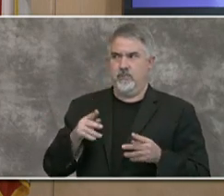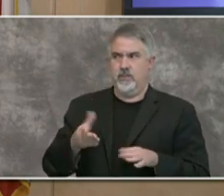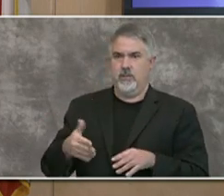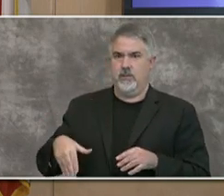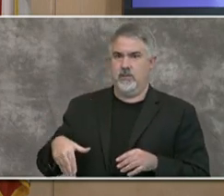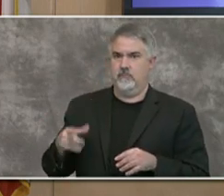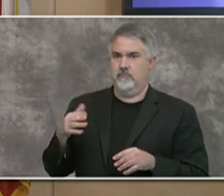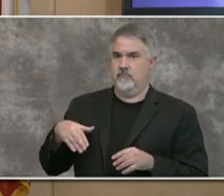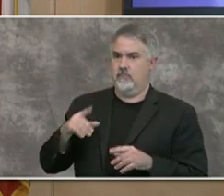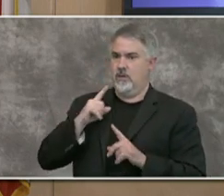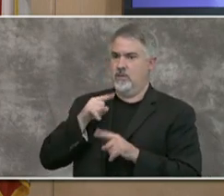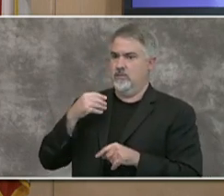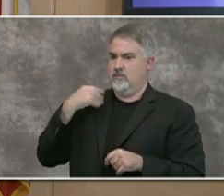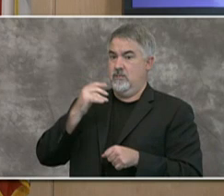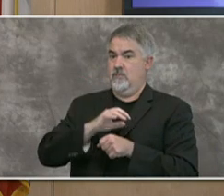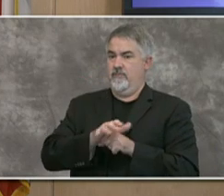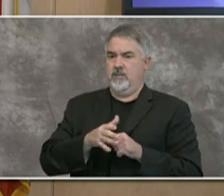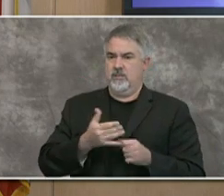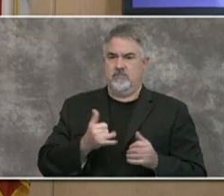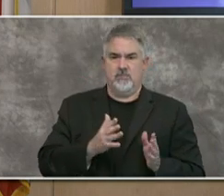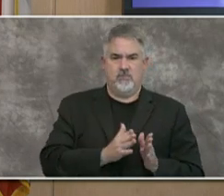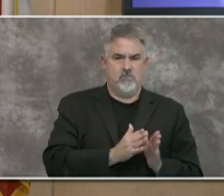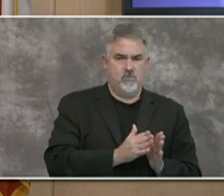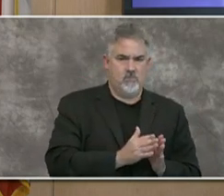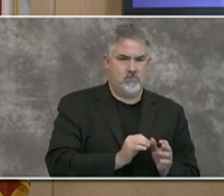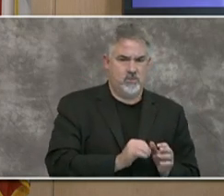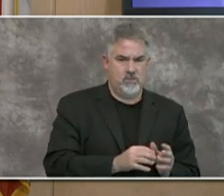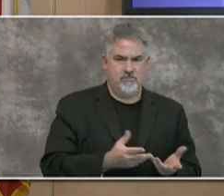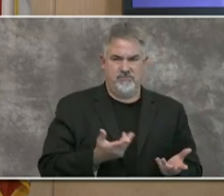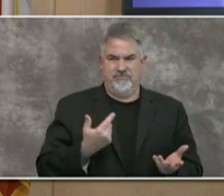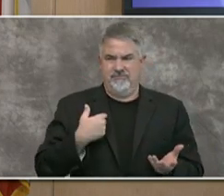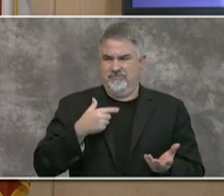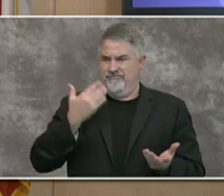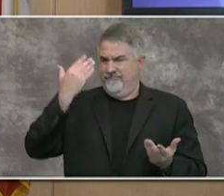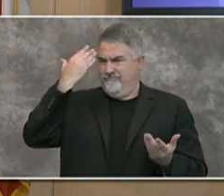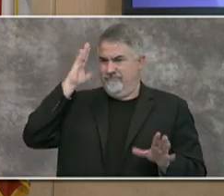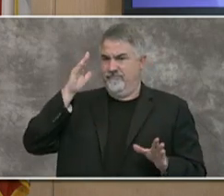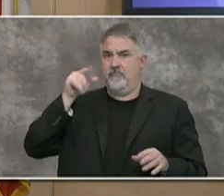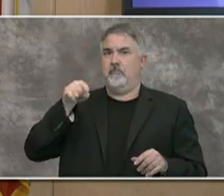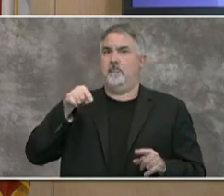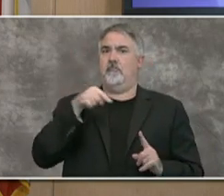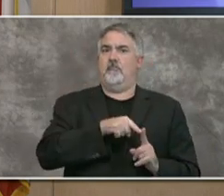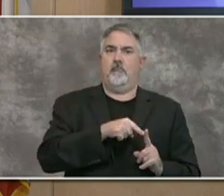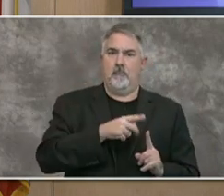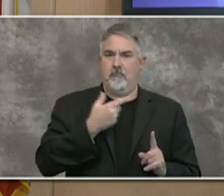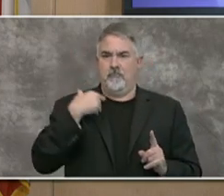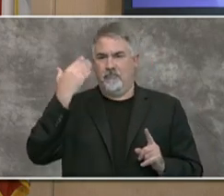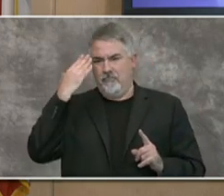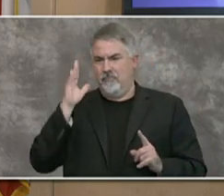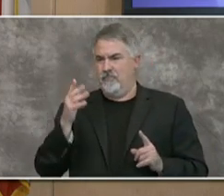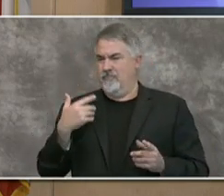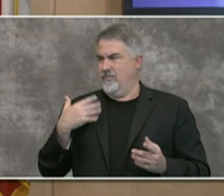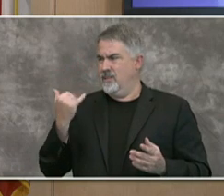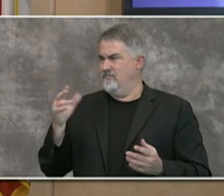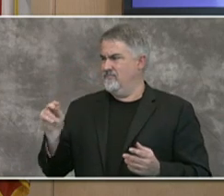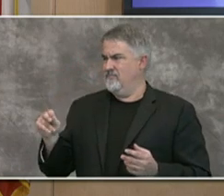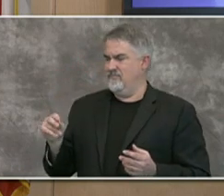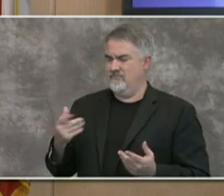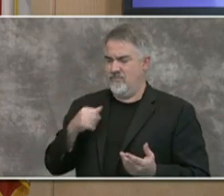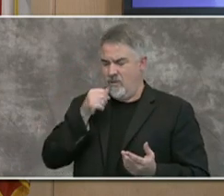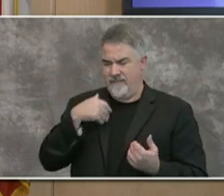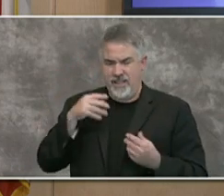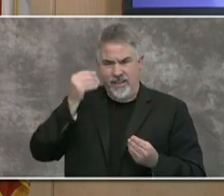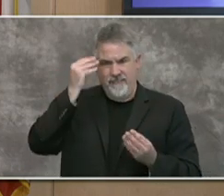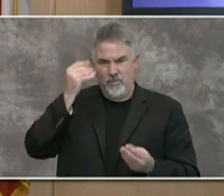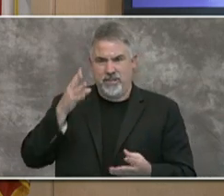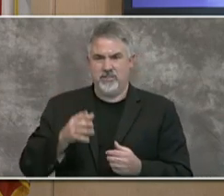Those numbers are small enough that I wouldn't make any speculations about what their underlying conditions are. And I'm not aware that someone